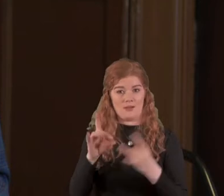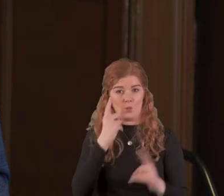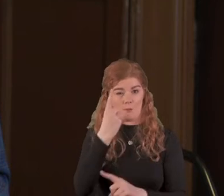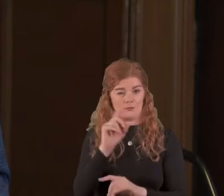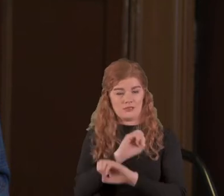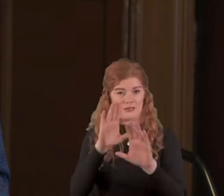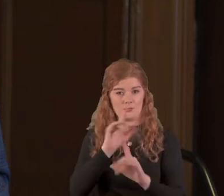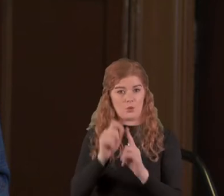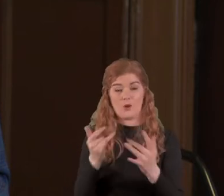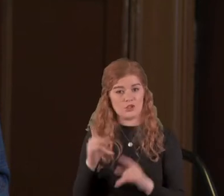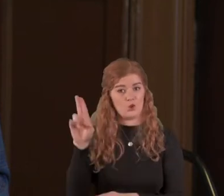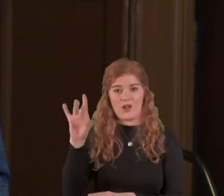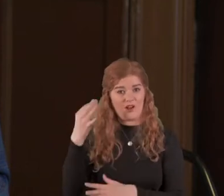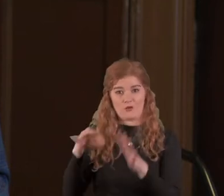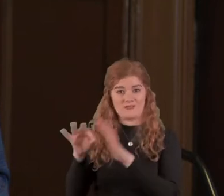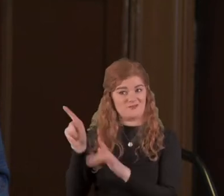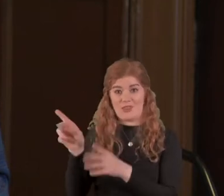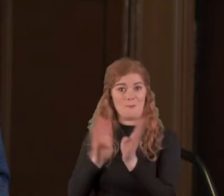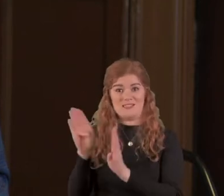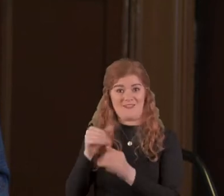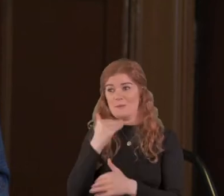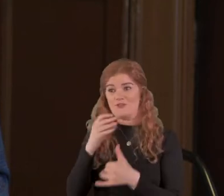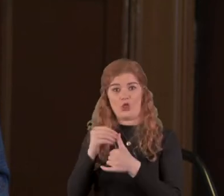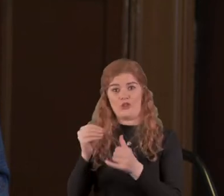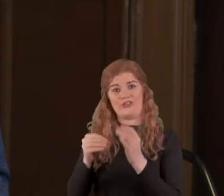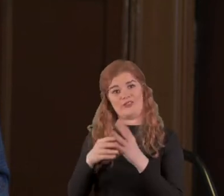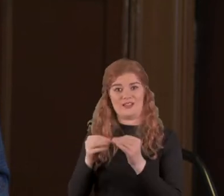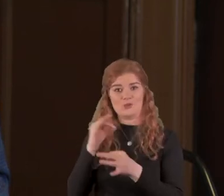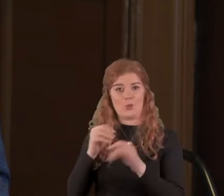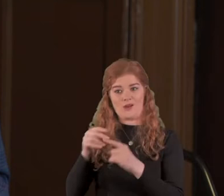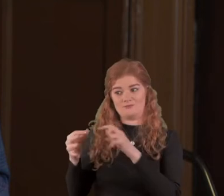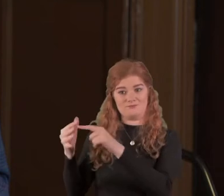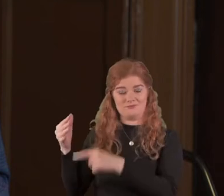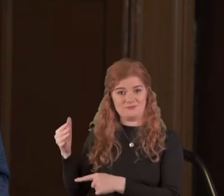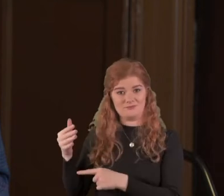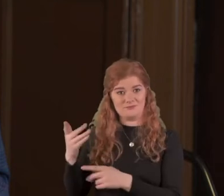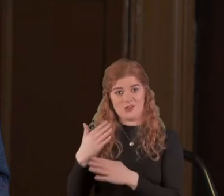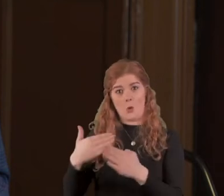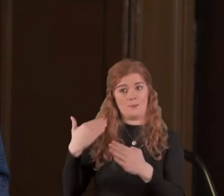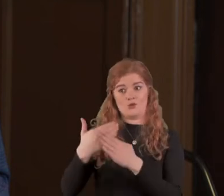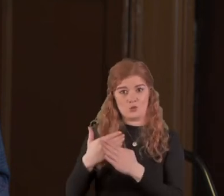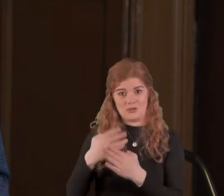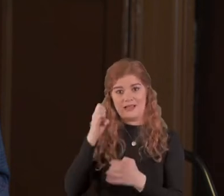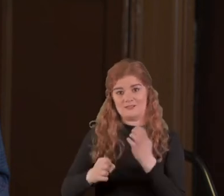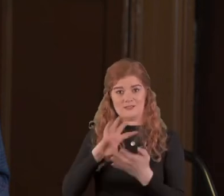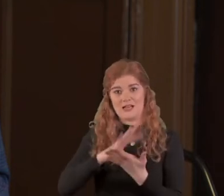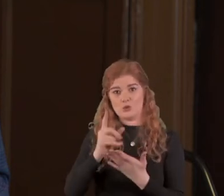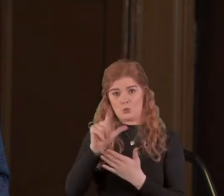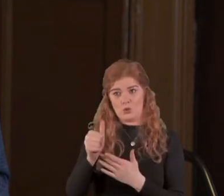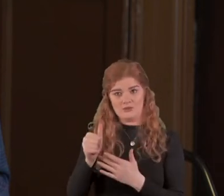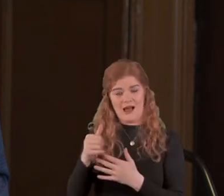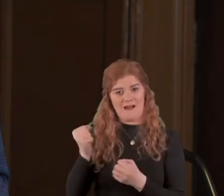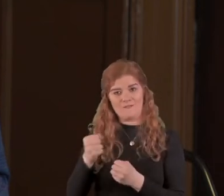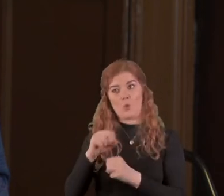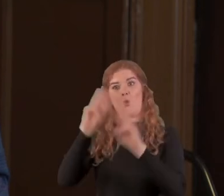that the British government is busy with other things. Until the end of 19, it's busy fighting a world war.